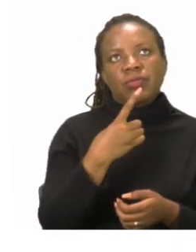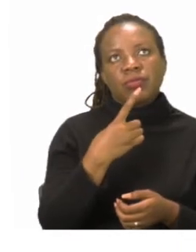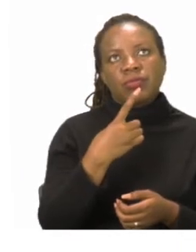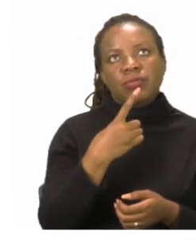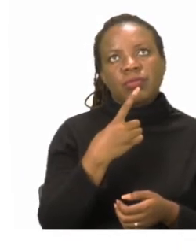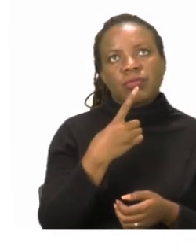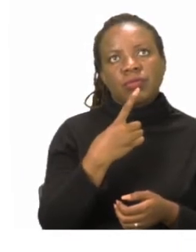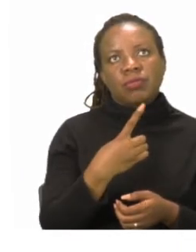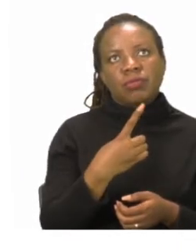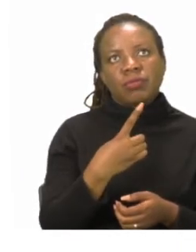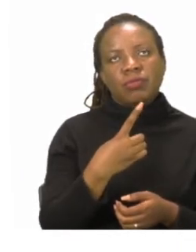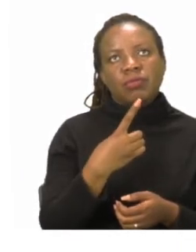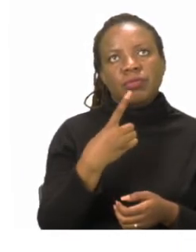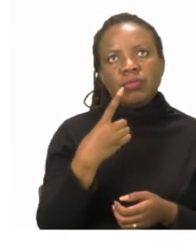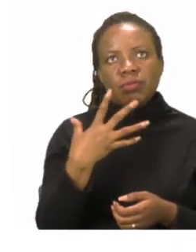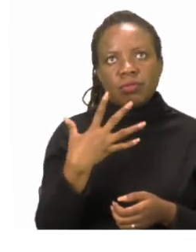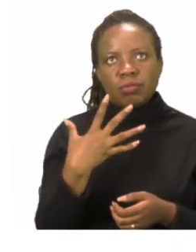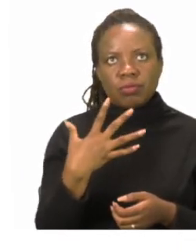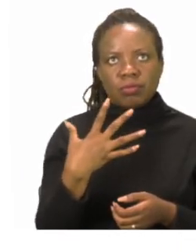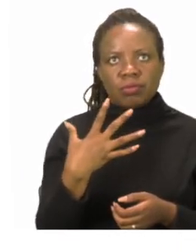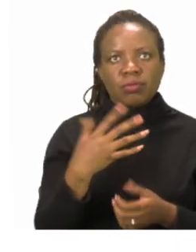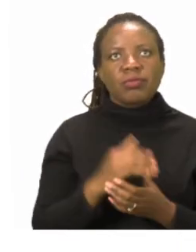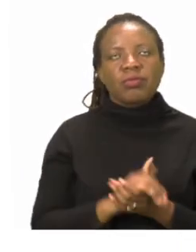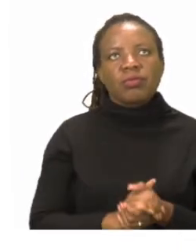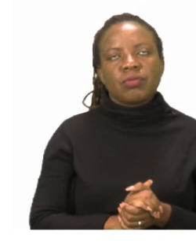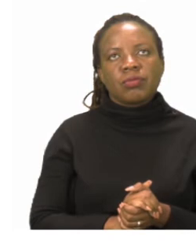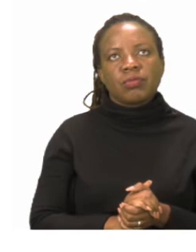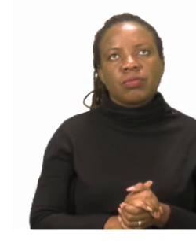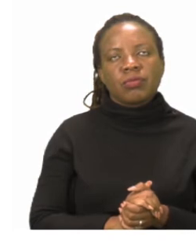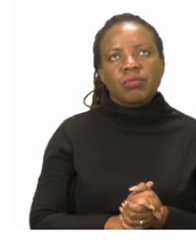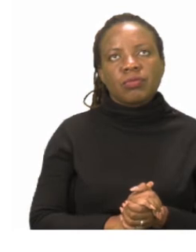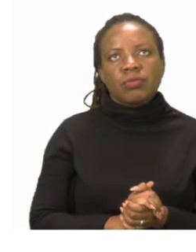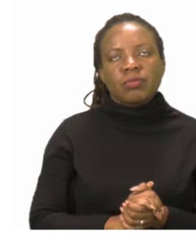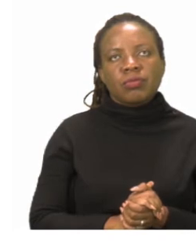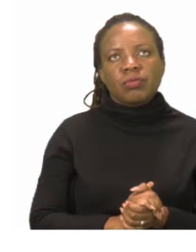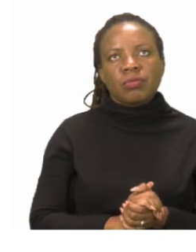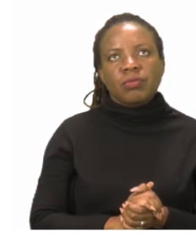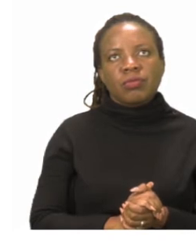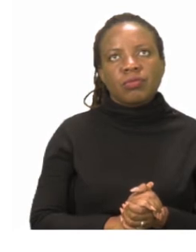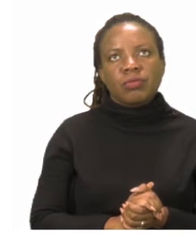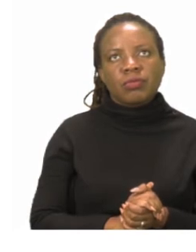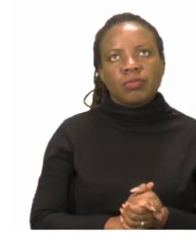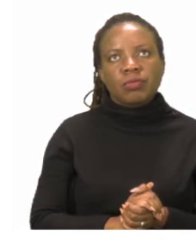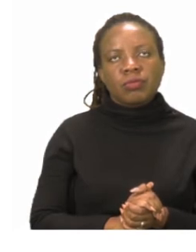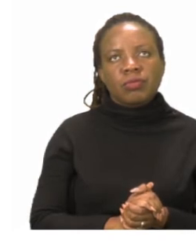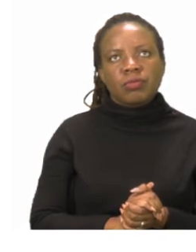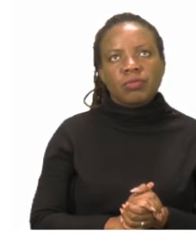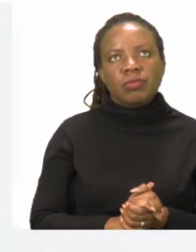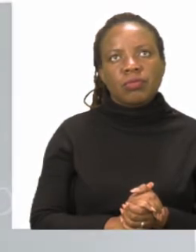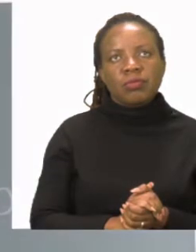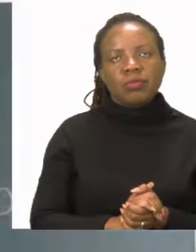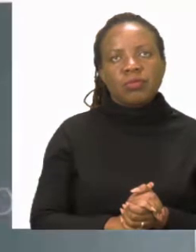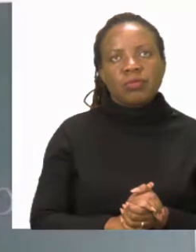Now, on page 15 in our workbook, we are going to do